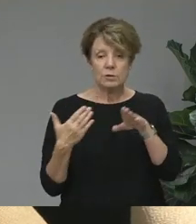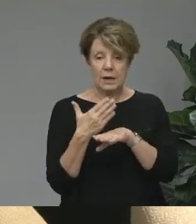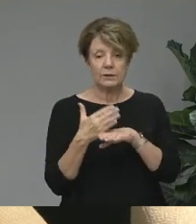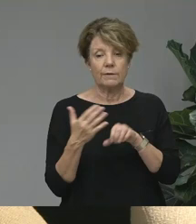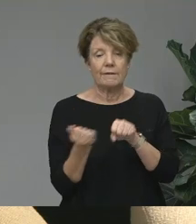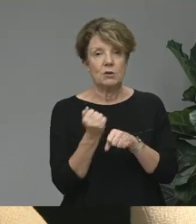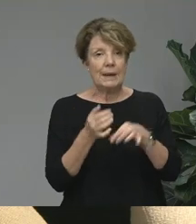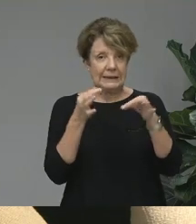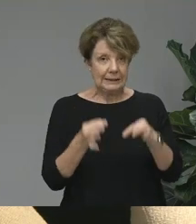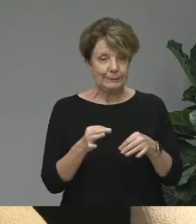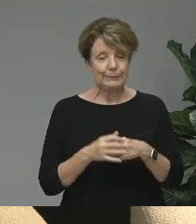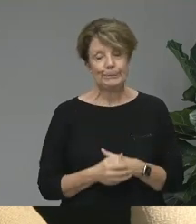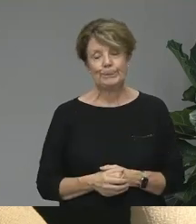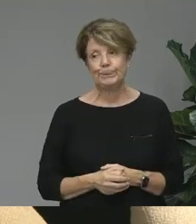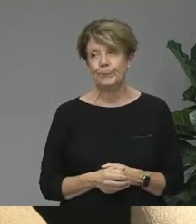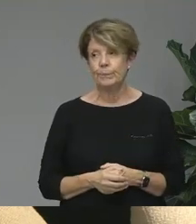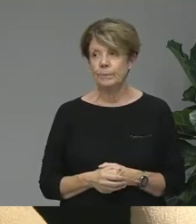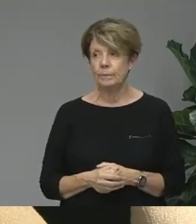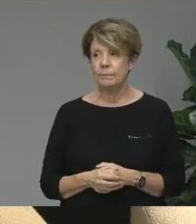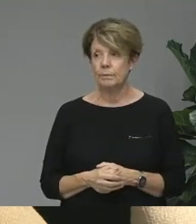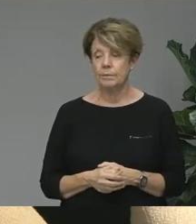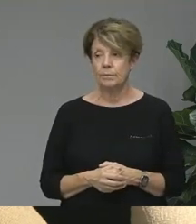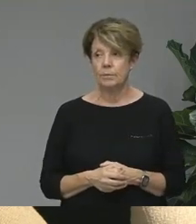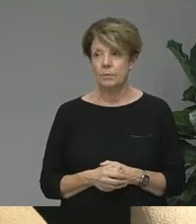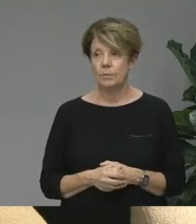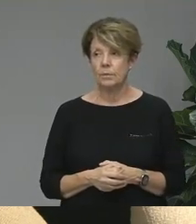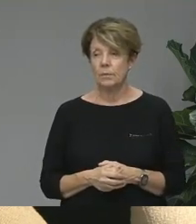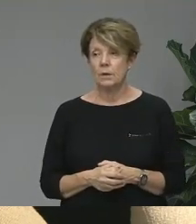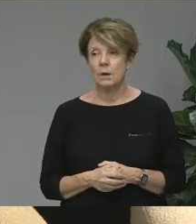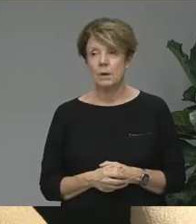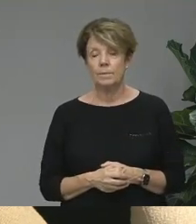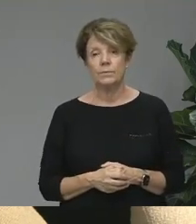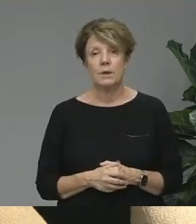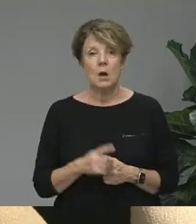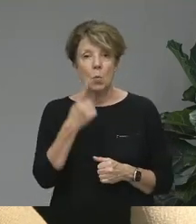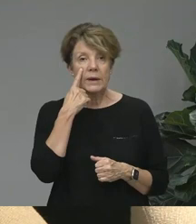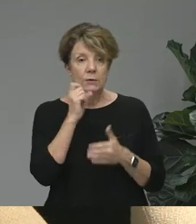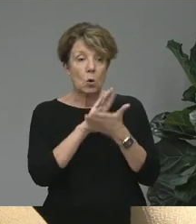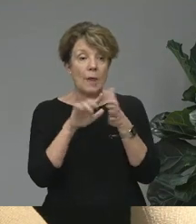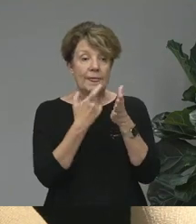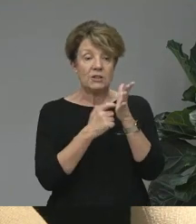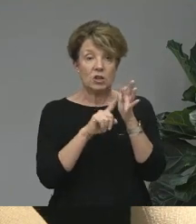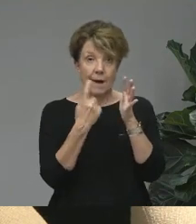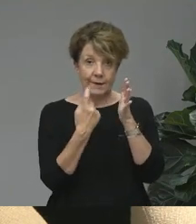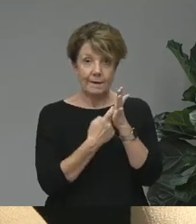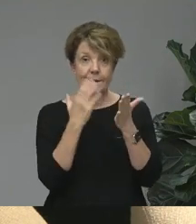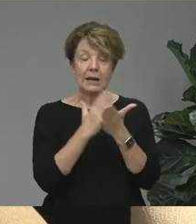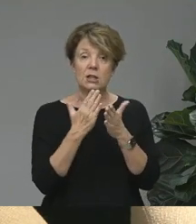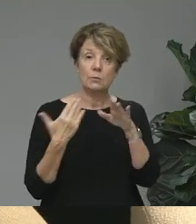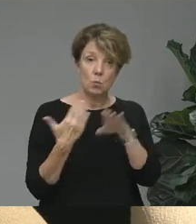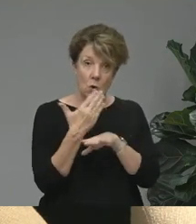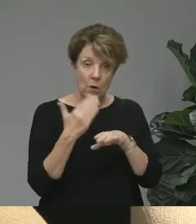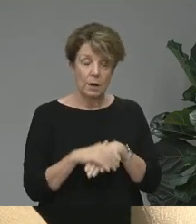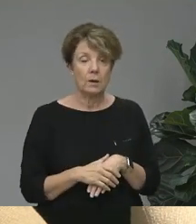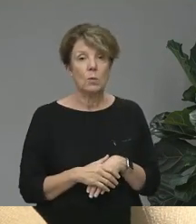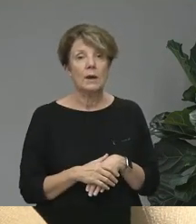calls. And, you know, we did see the charter in practice when